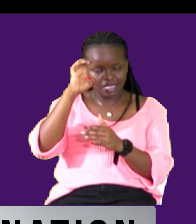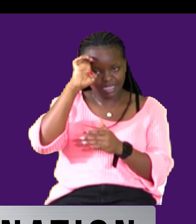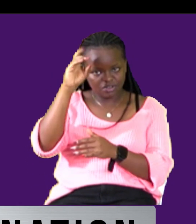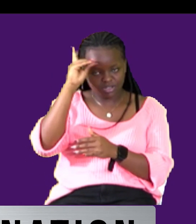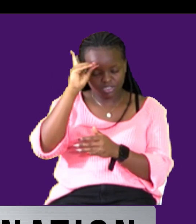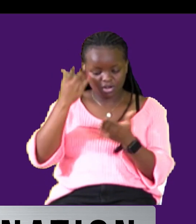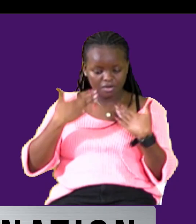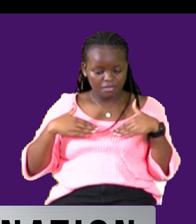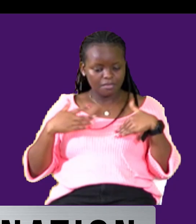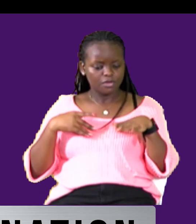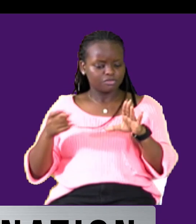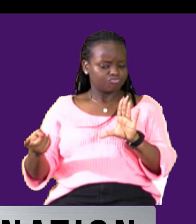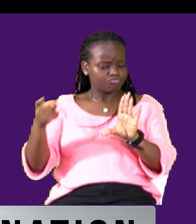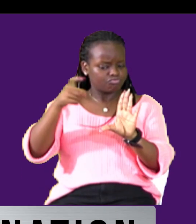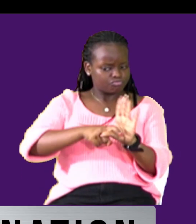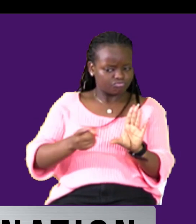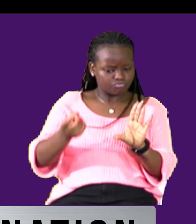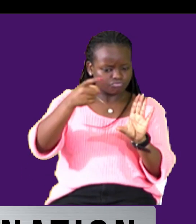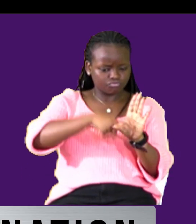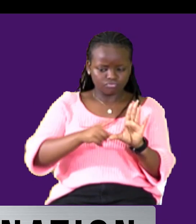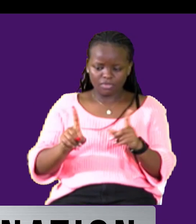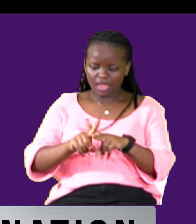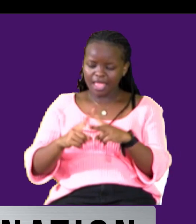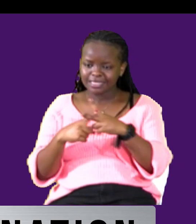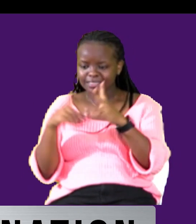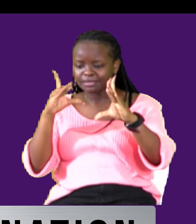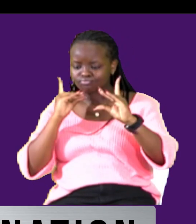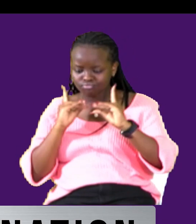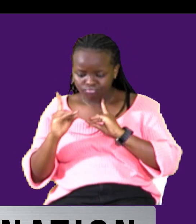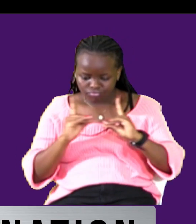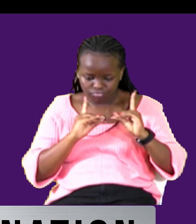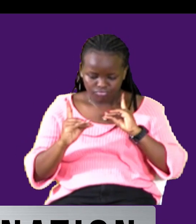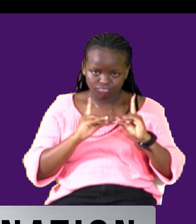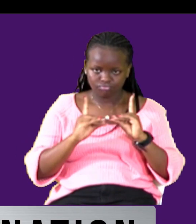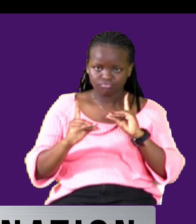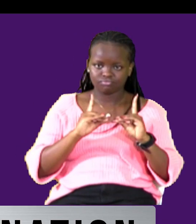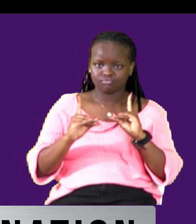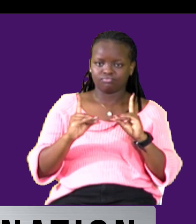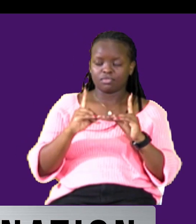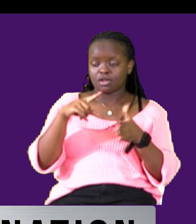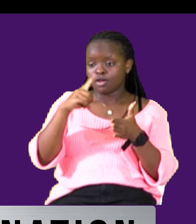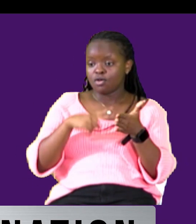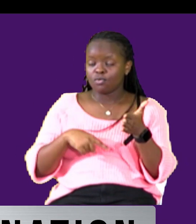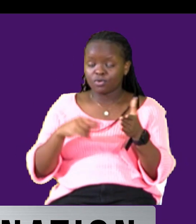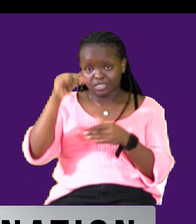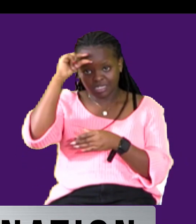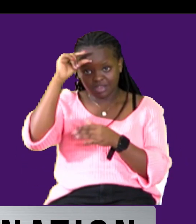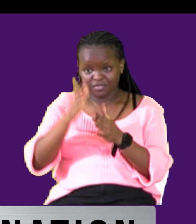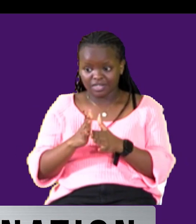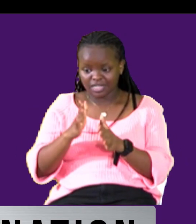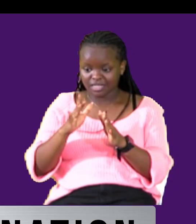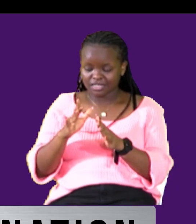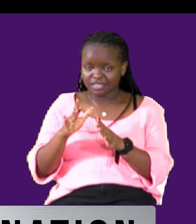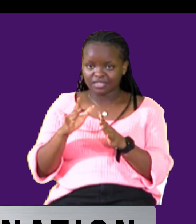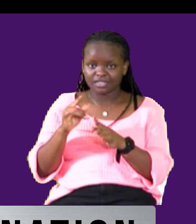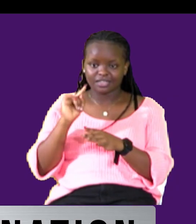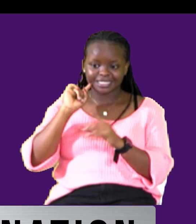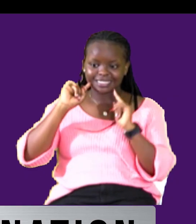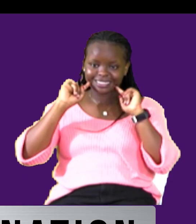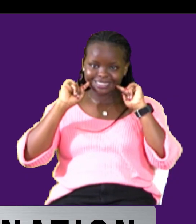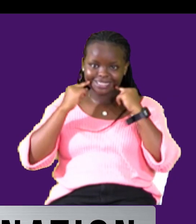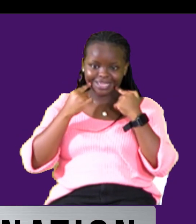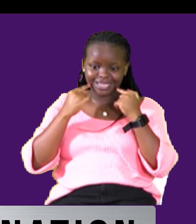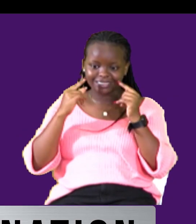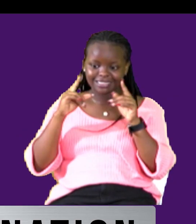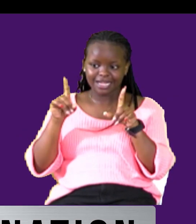board and begin discourse, begin discussion. So what Governor Sakaja did was to put